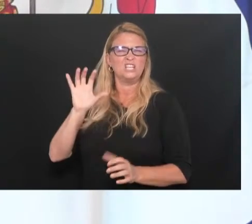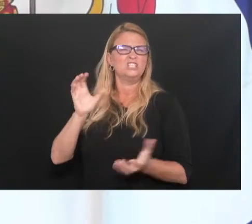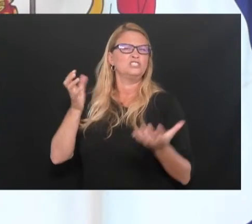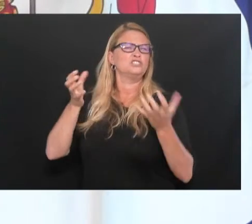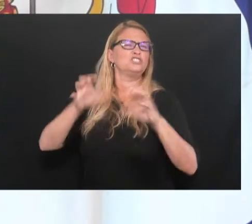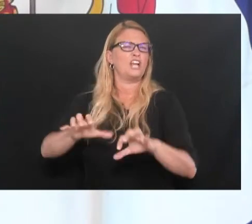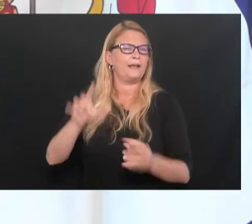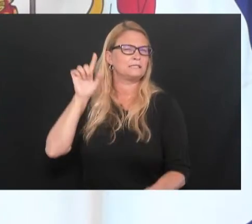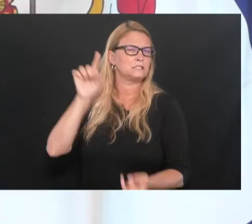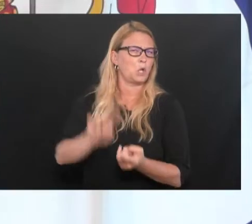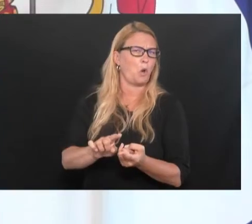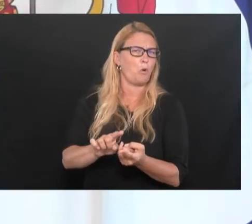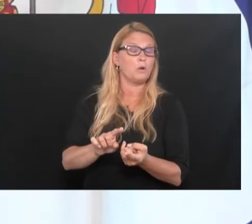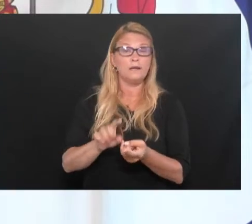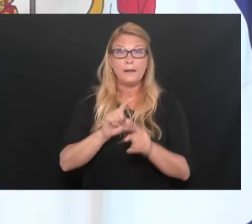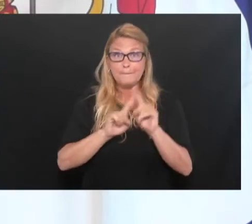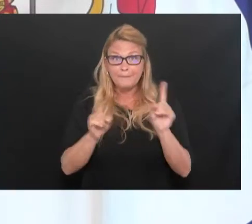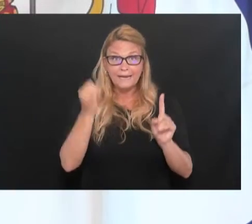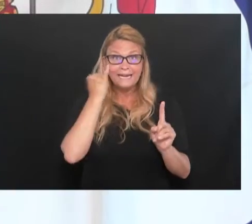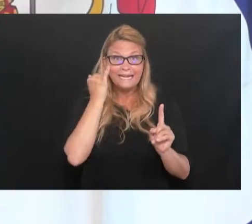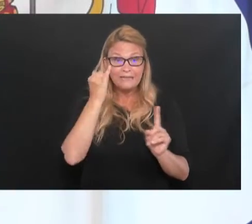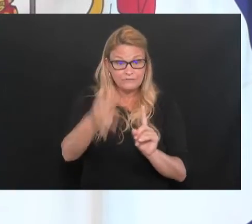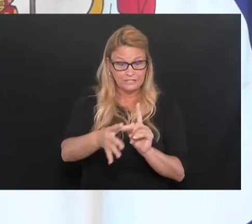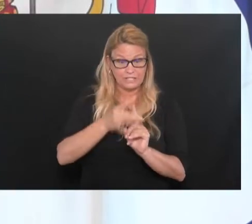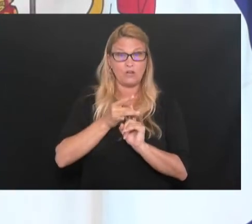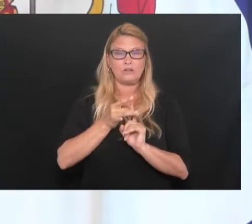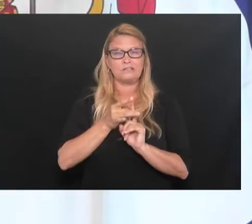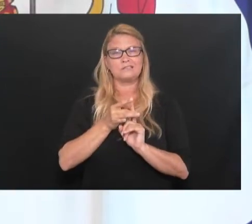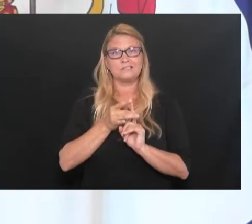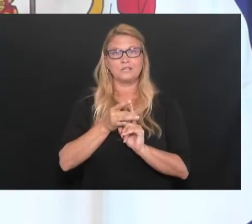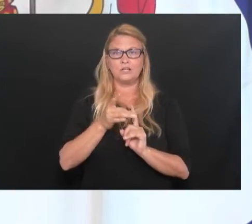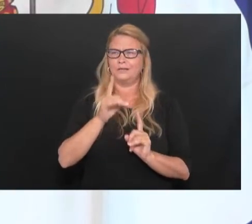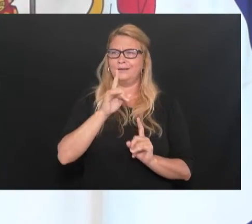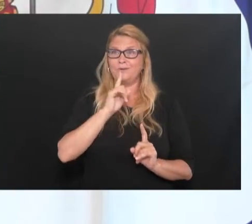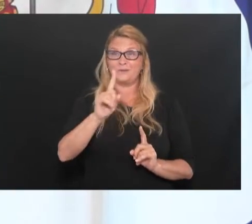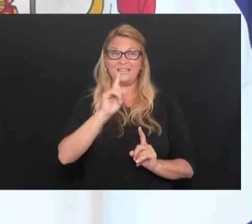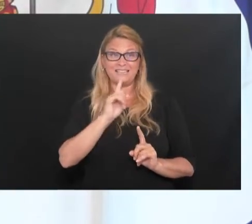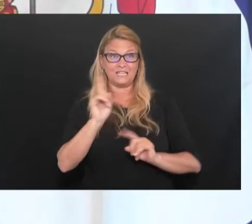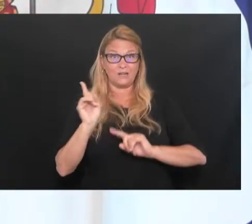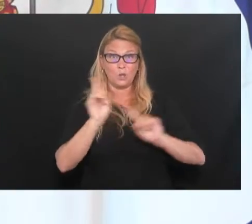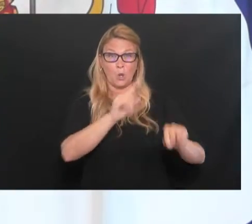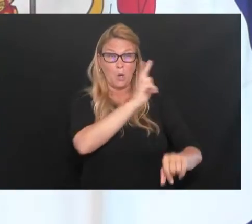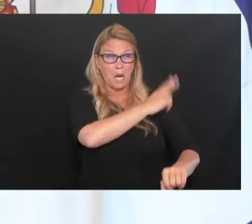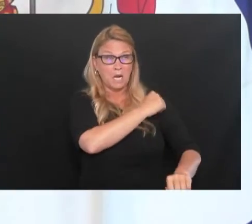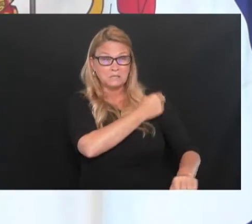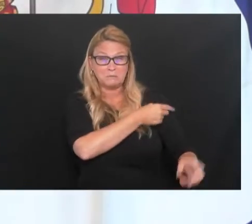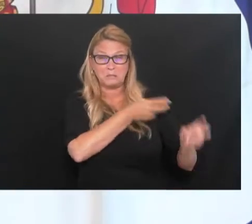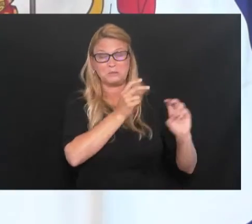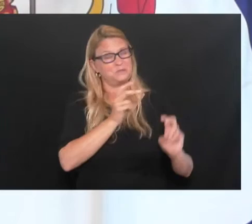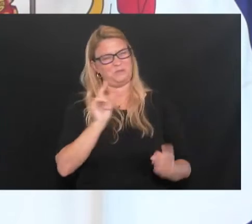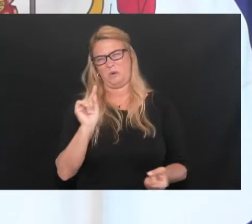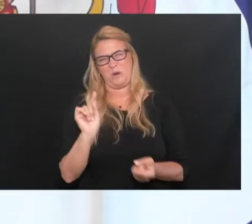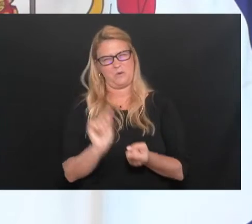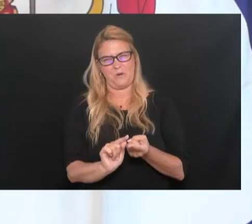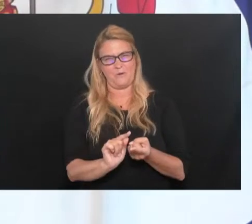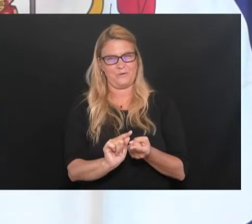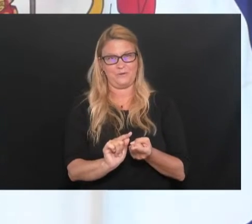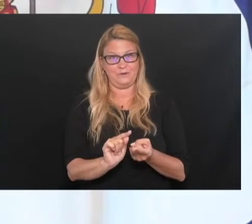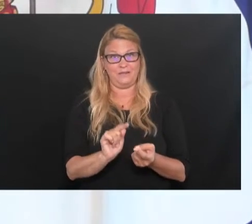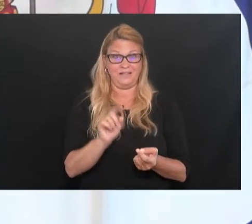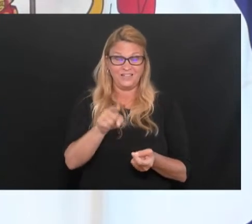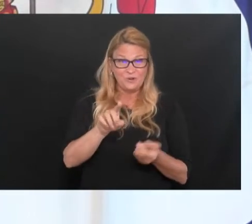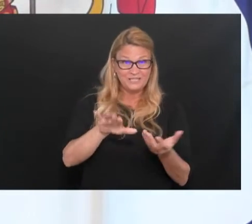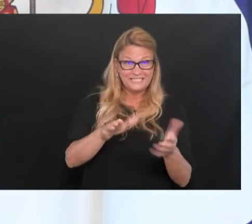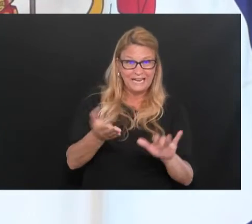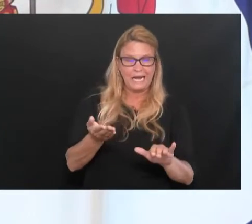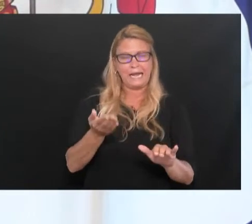rare. And then if you did get COVID, the likelihood of hospitalization, even more rare, and the likelihood of potential